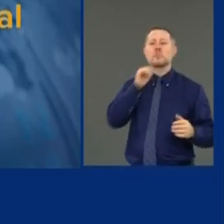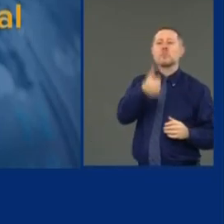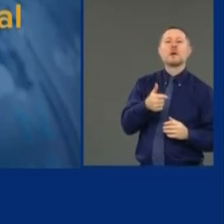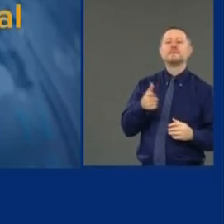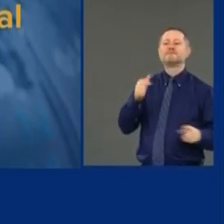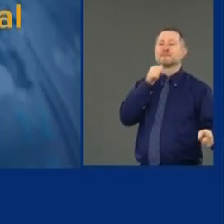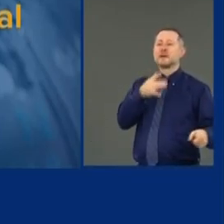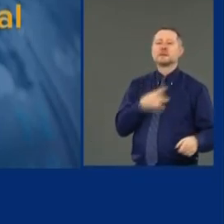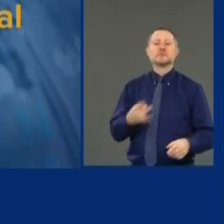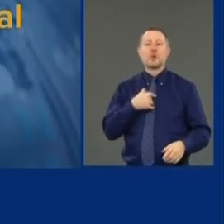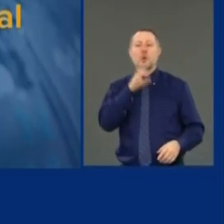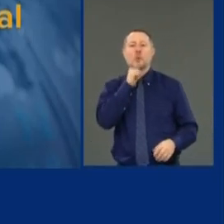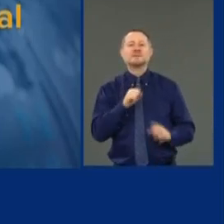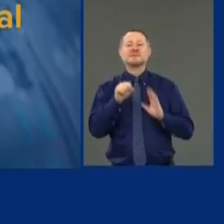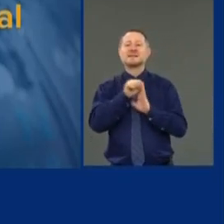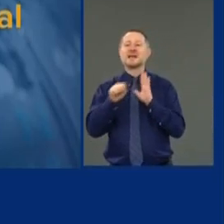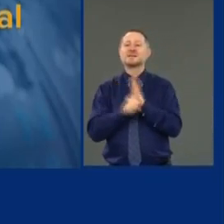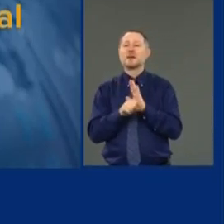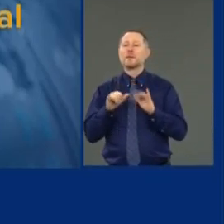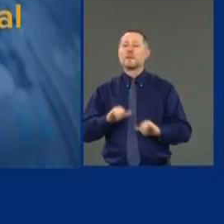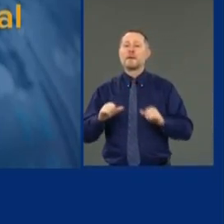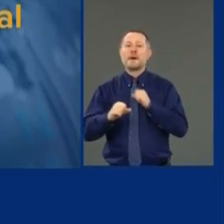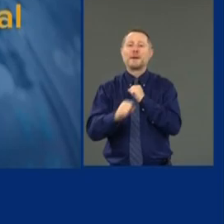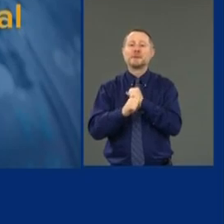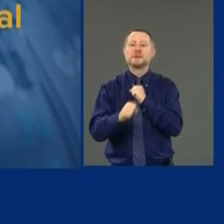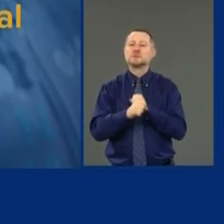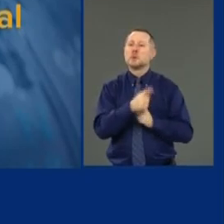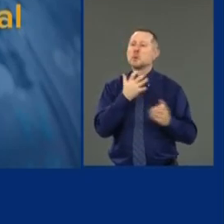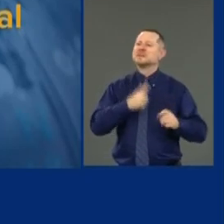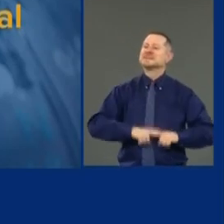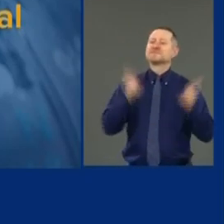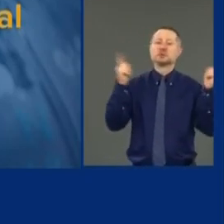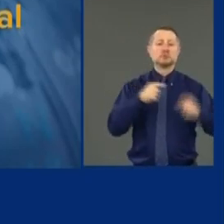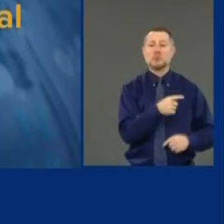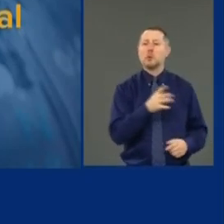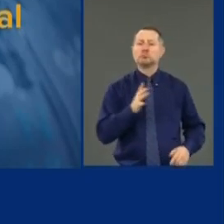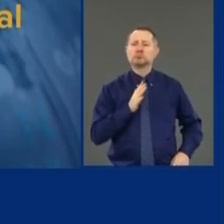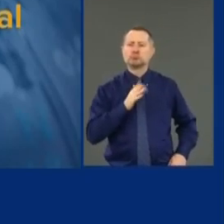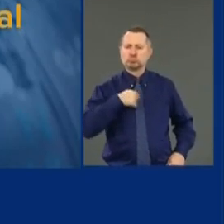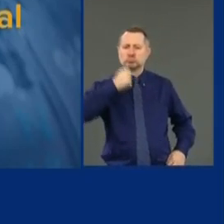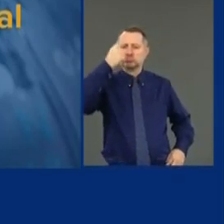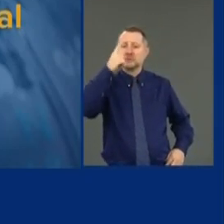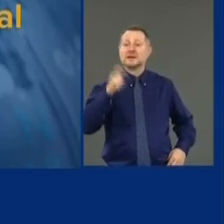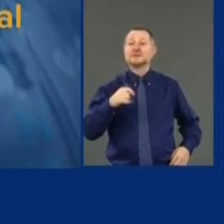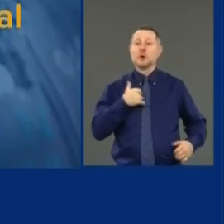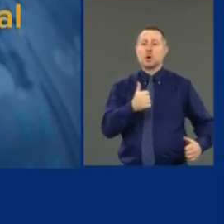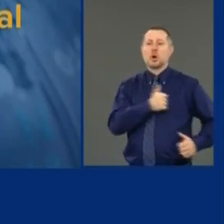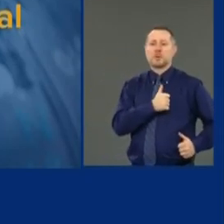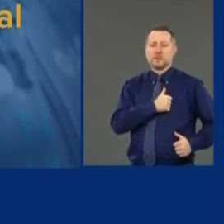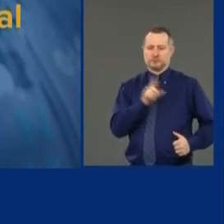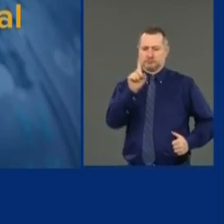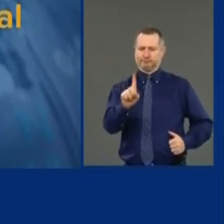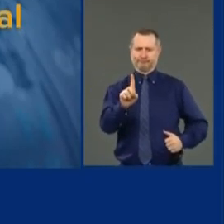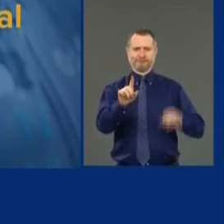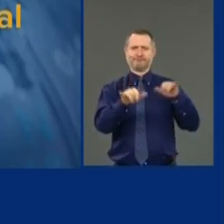state advertising. But I understand that I need reinforcements, and I need help in